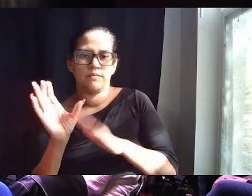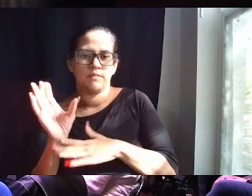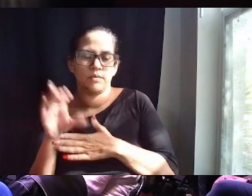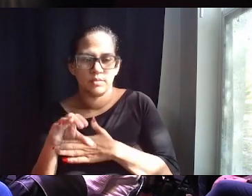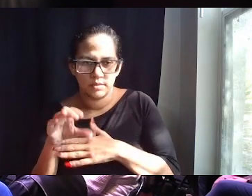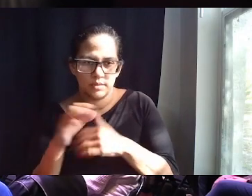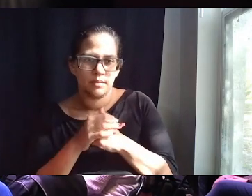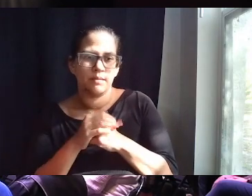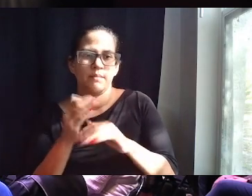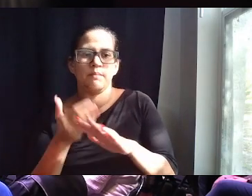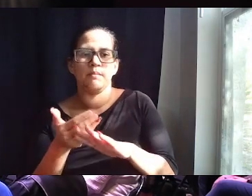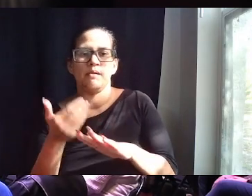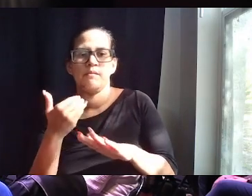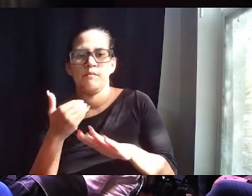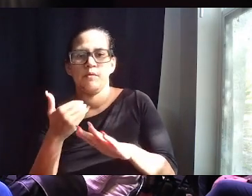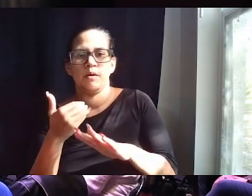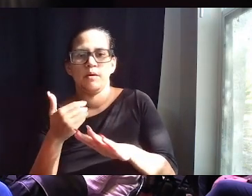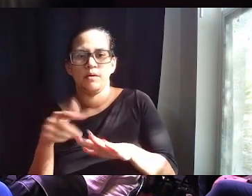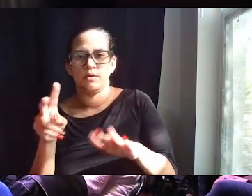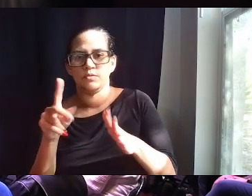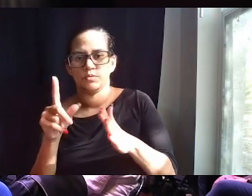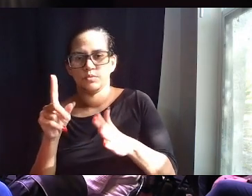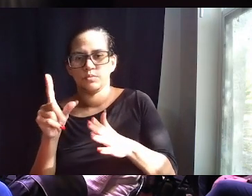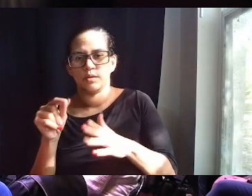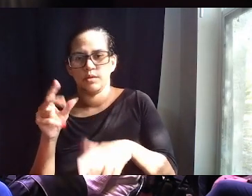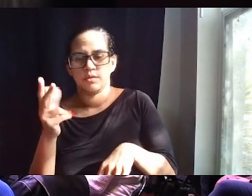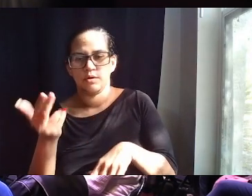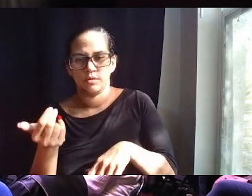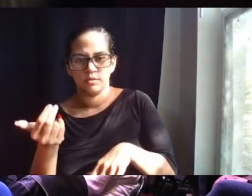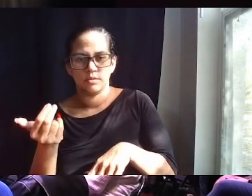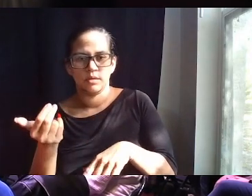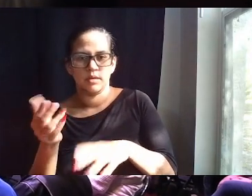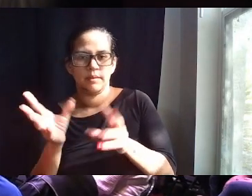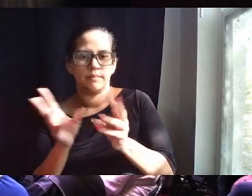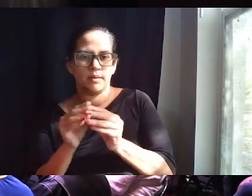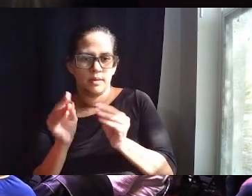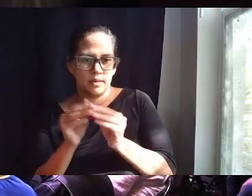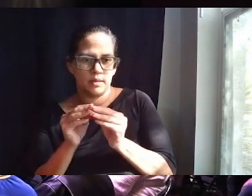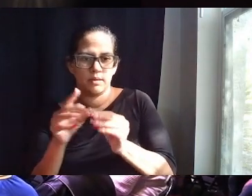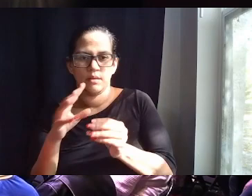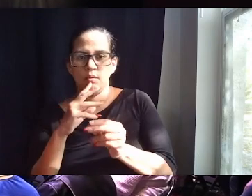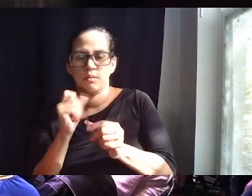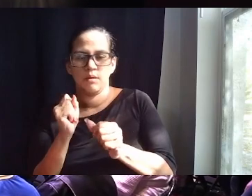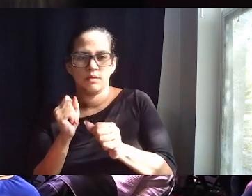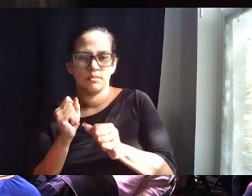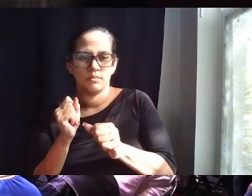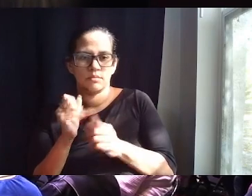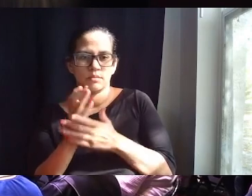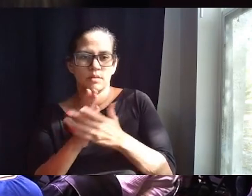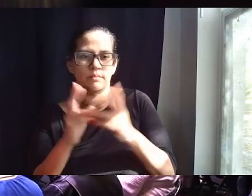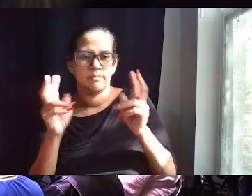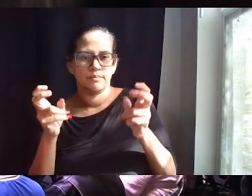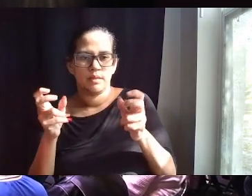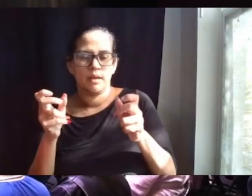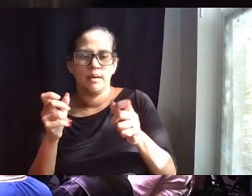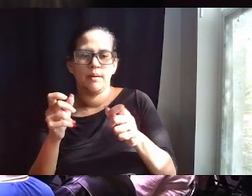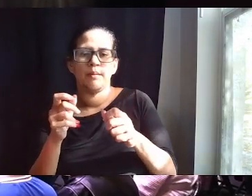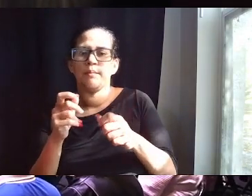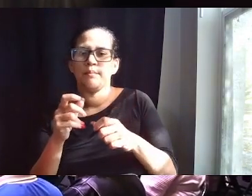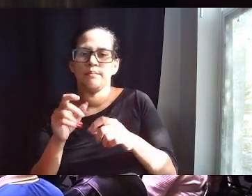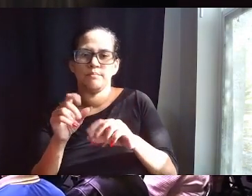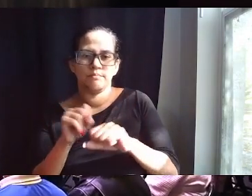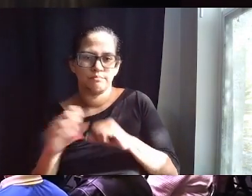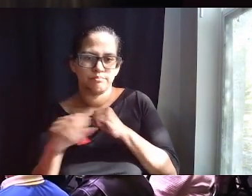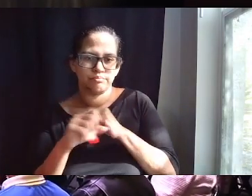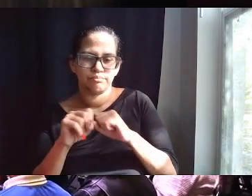the 2013 meeting, there was some press to be done to let the Boston scene know that